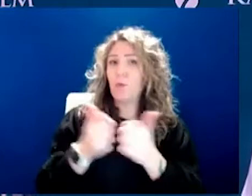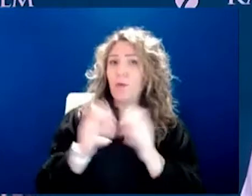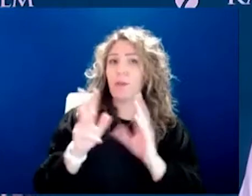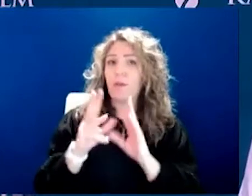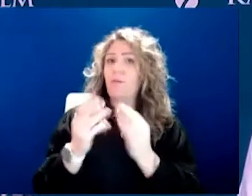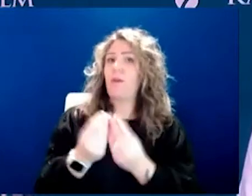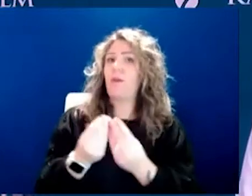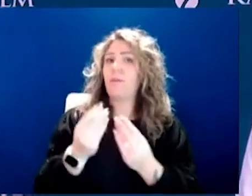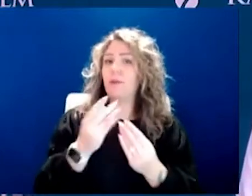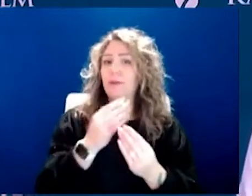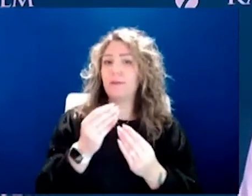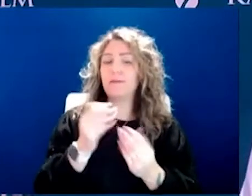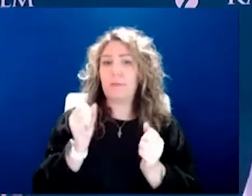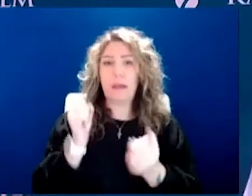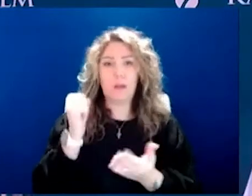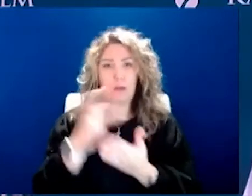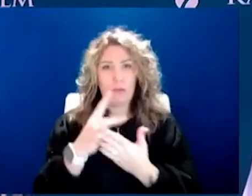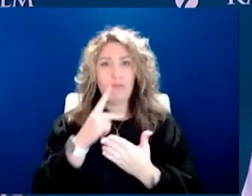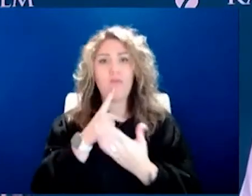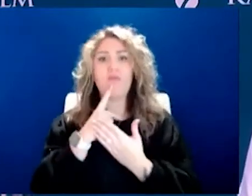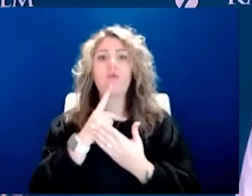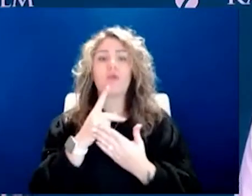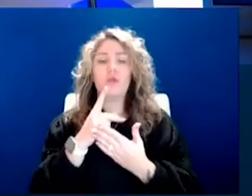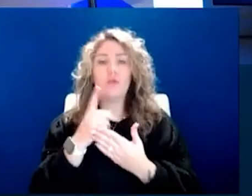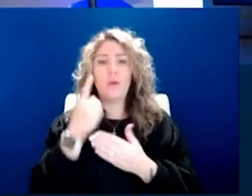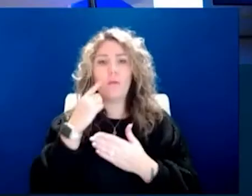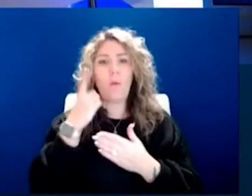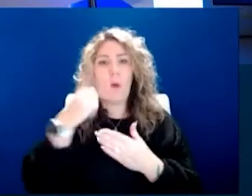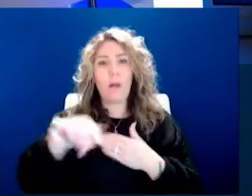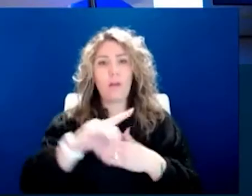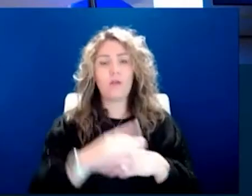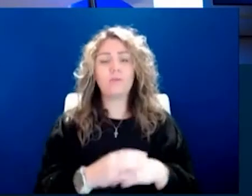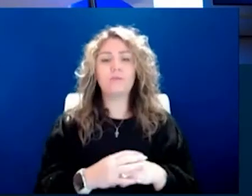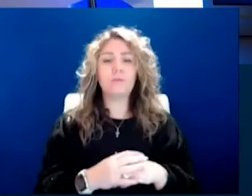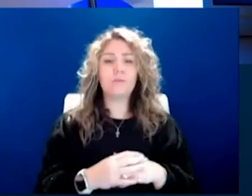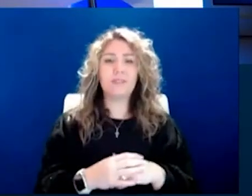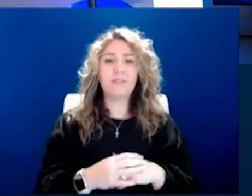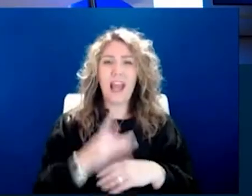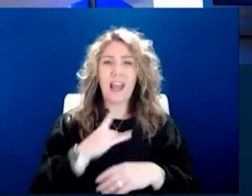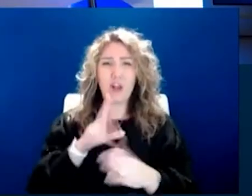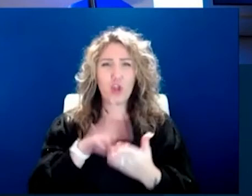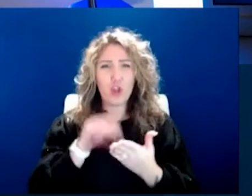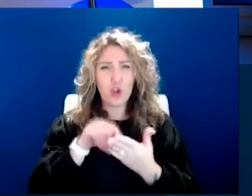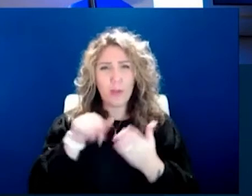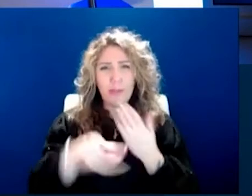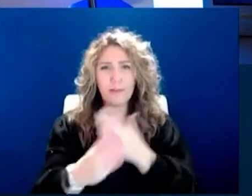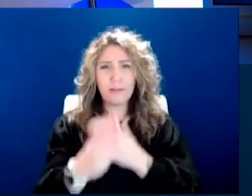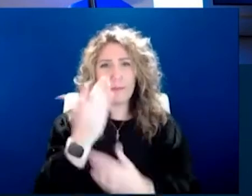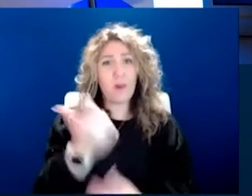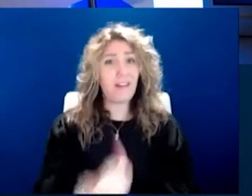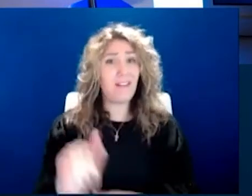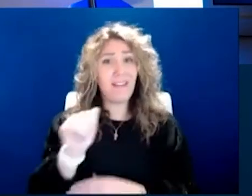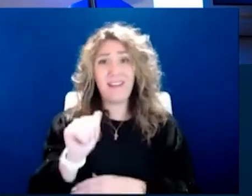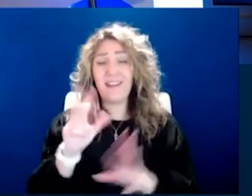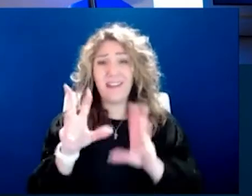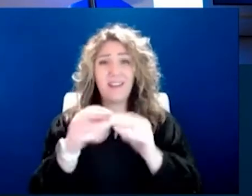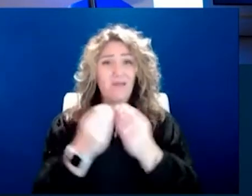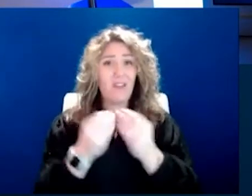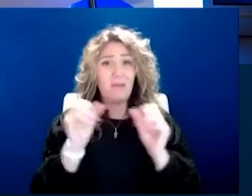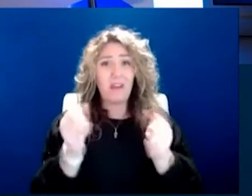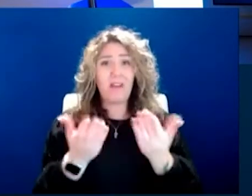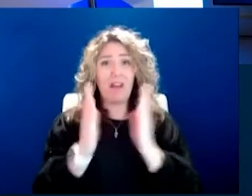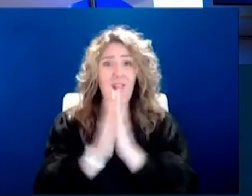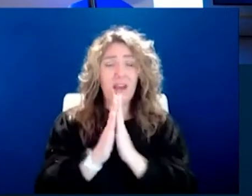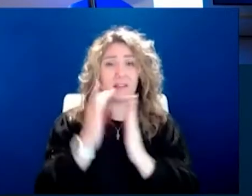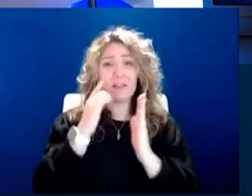can approve those autopsies to be done. And something I learned just visiting with you this morning is that any family can ask for an autopsy for any